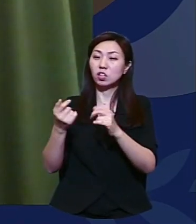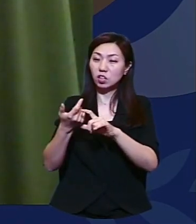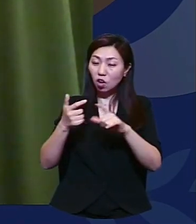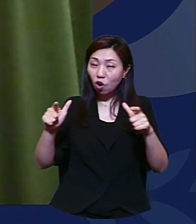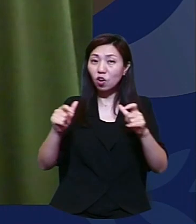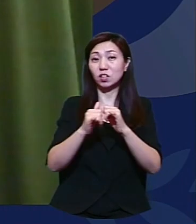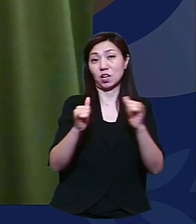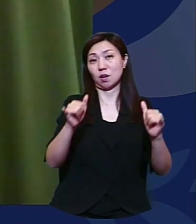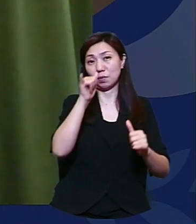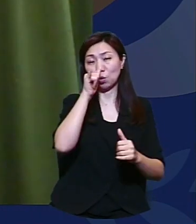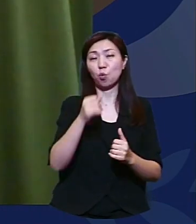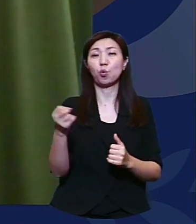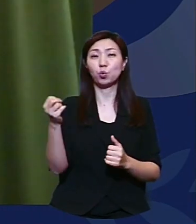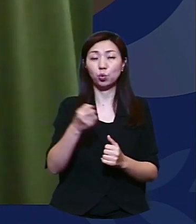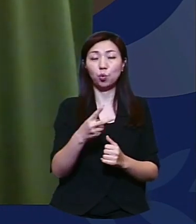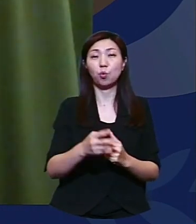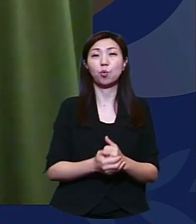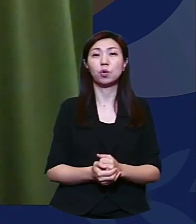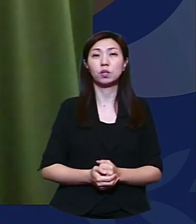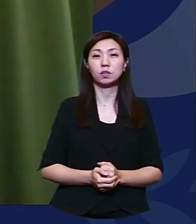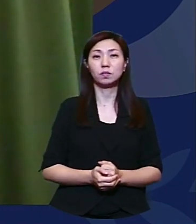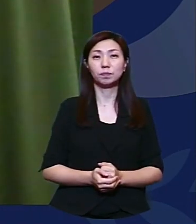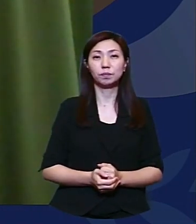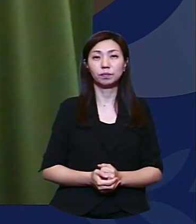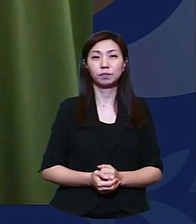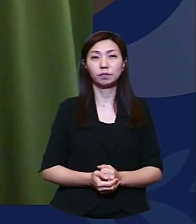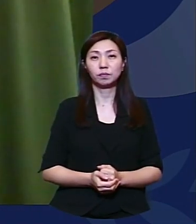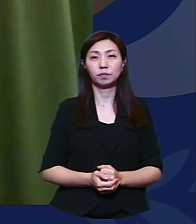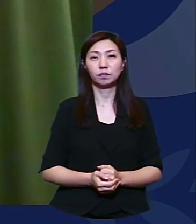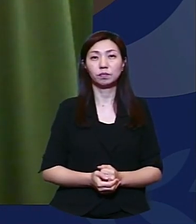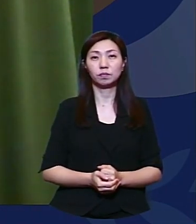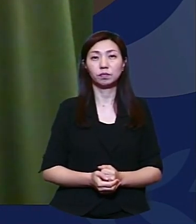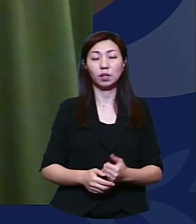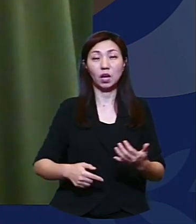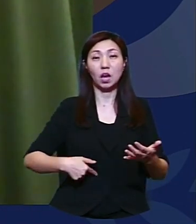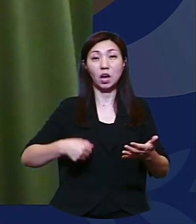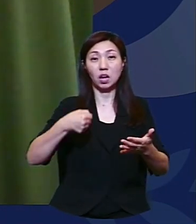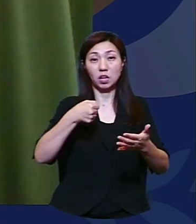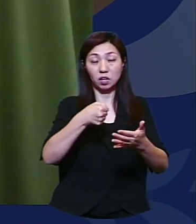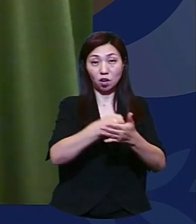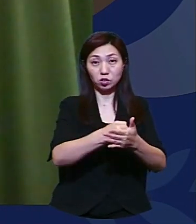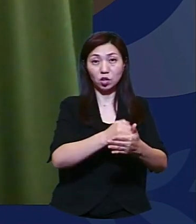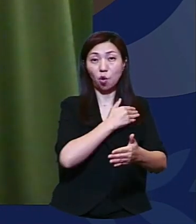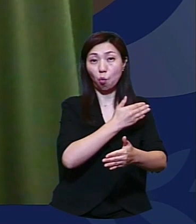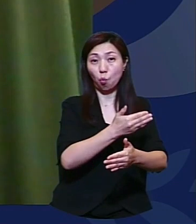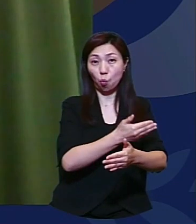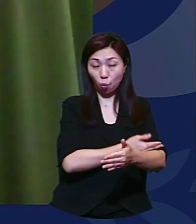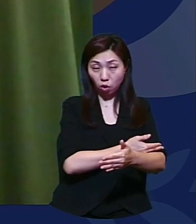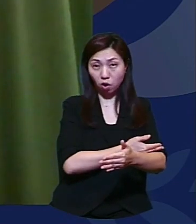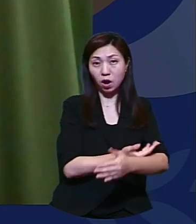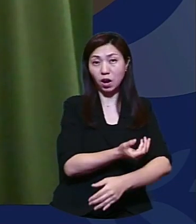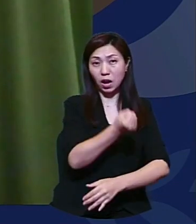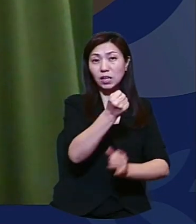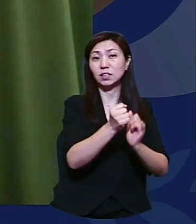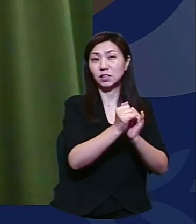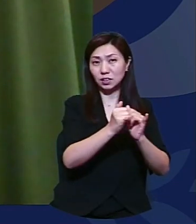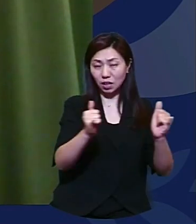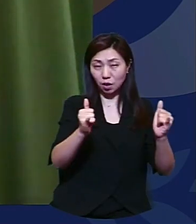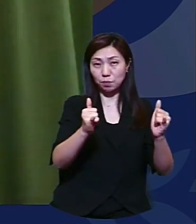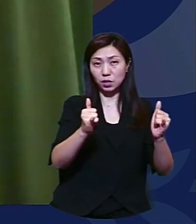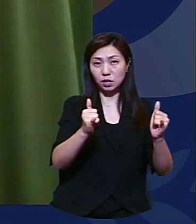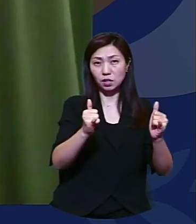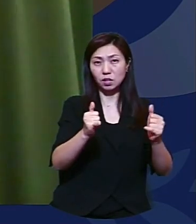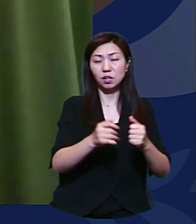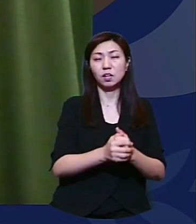actually moving the decision-making of government towards what they're seeing on the ground. And so I think there's an element of